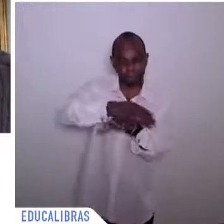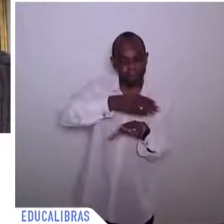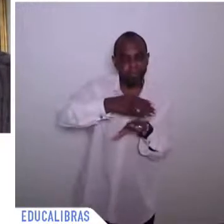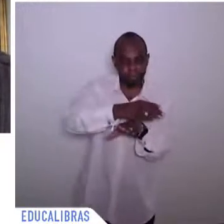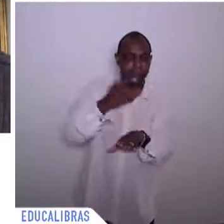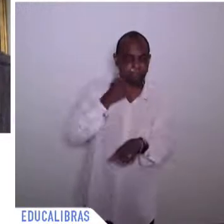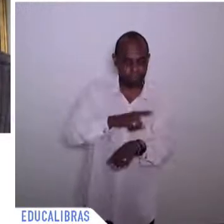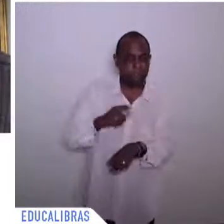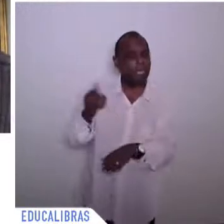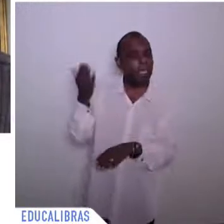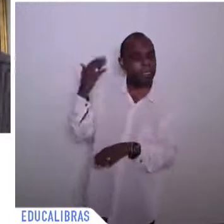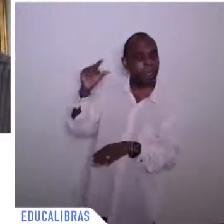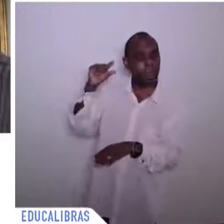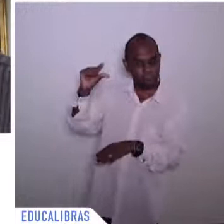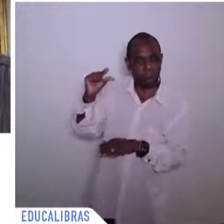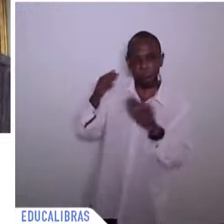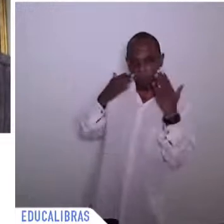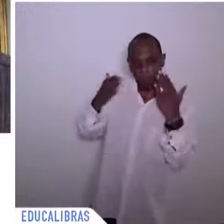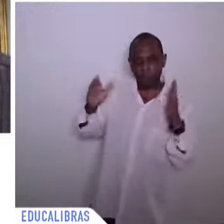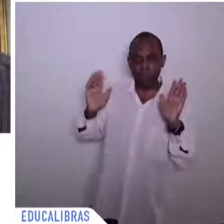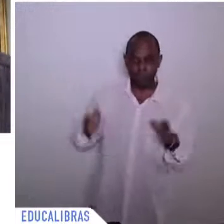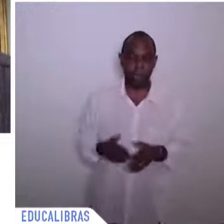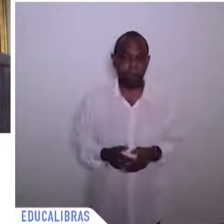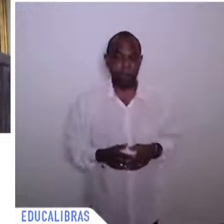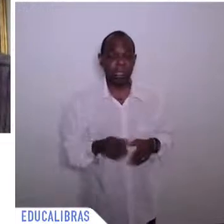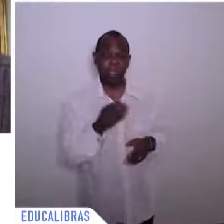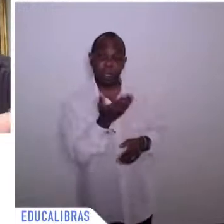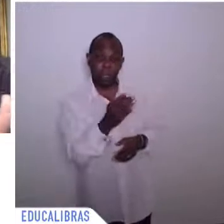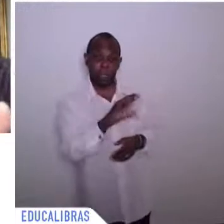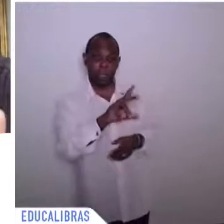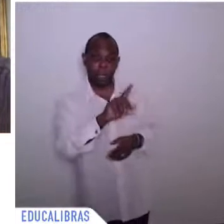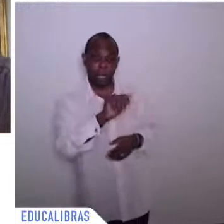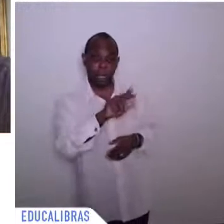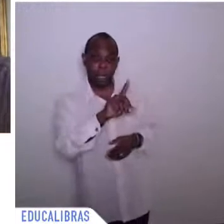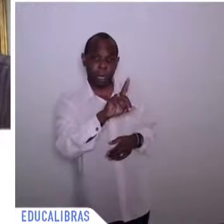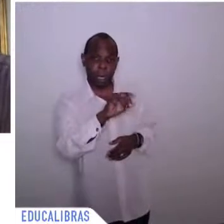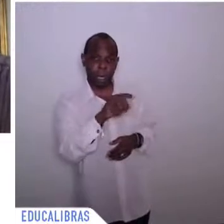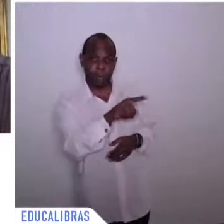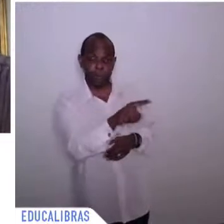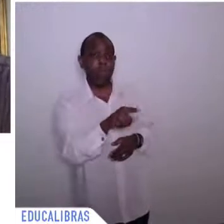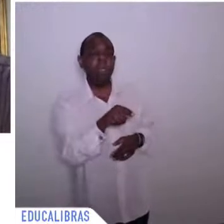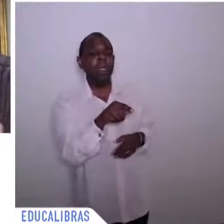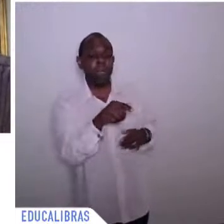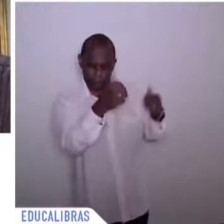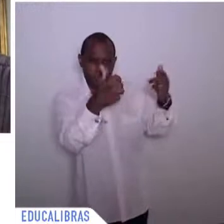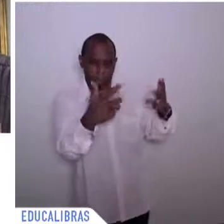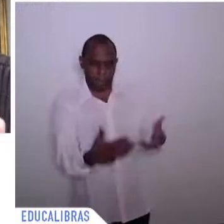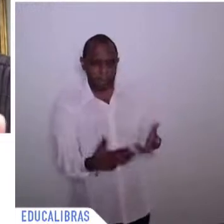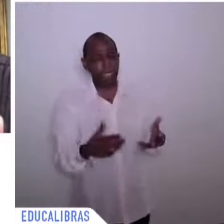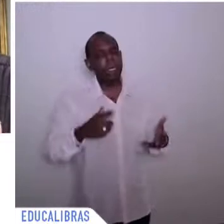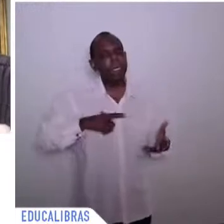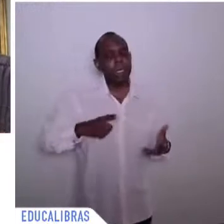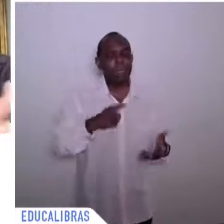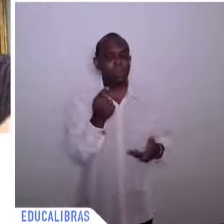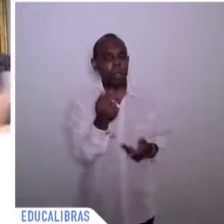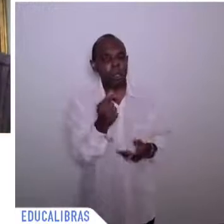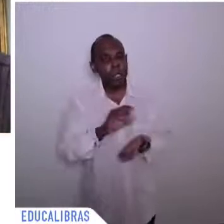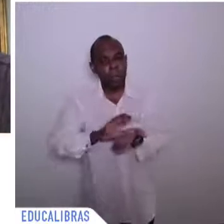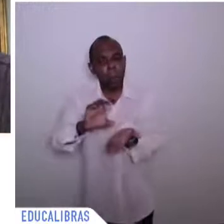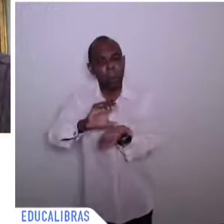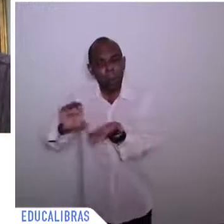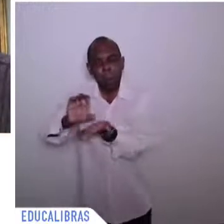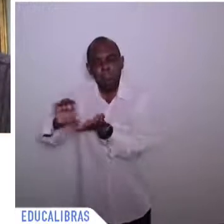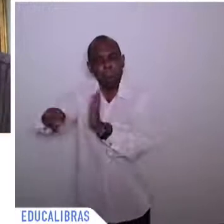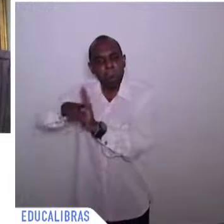Claudio, with this in mind, I'd like to ask you, what were the main advances that we had in